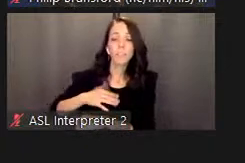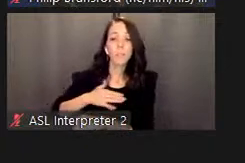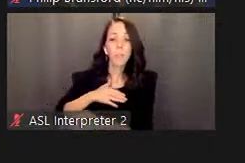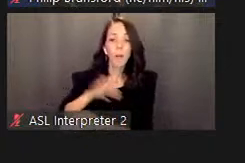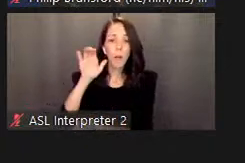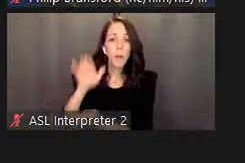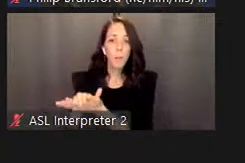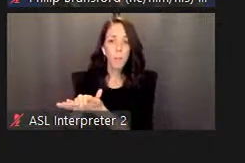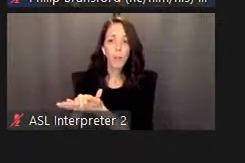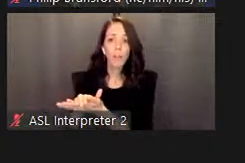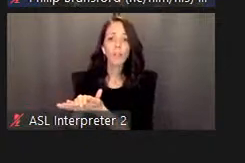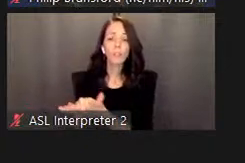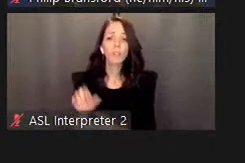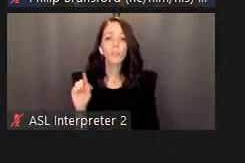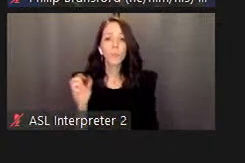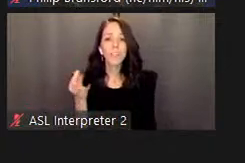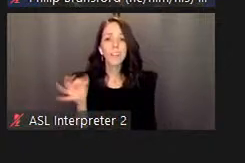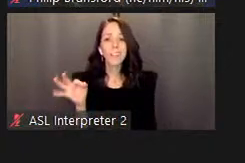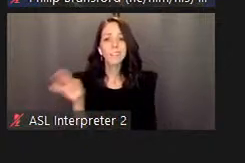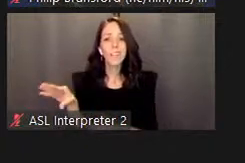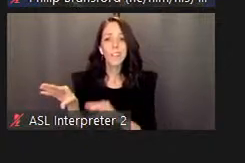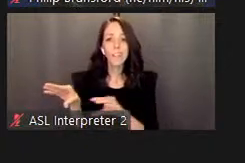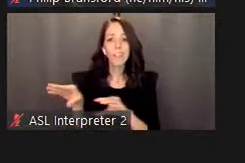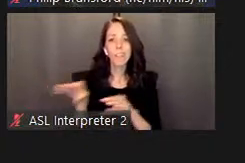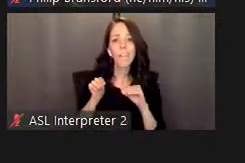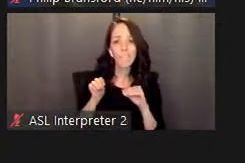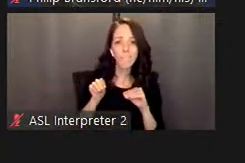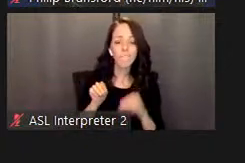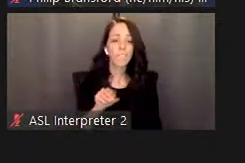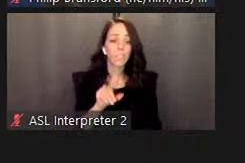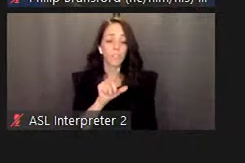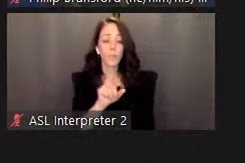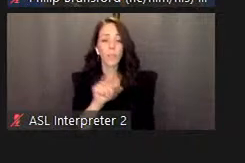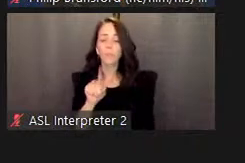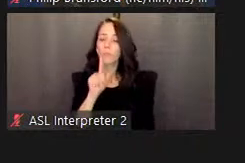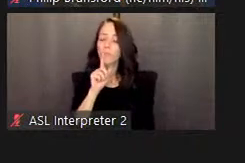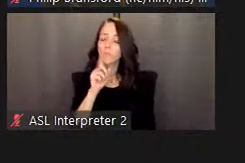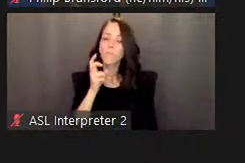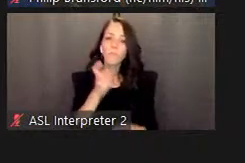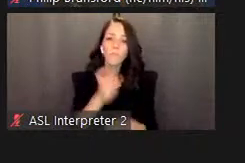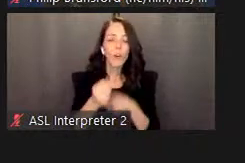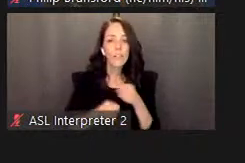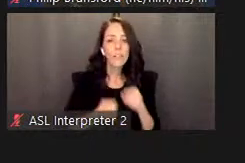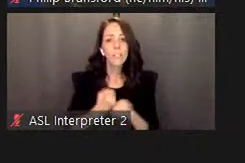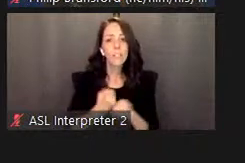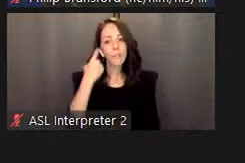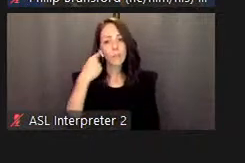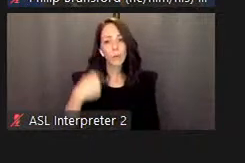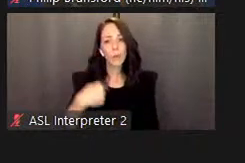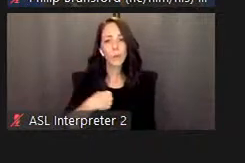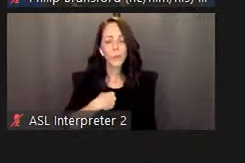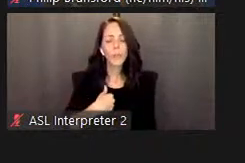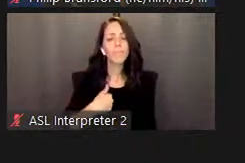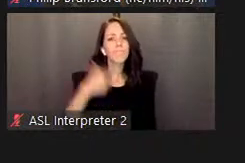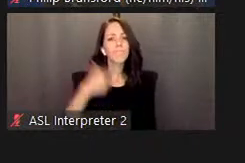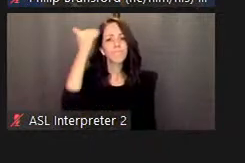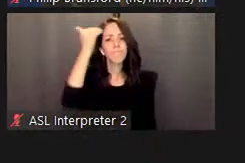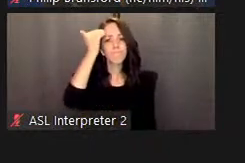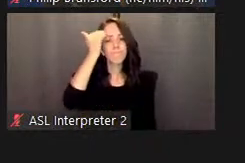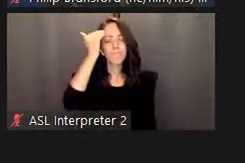in 2019, and so 2020 was a really rough year for me. And I know that